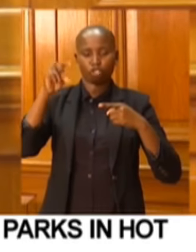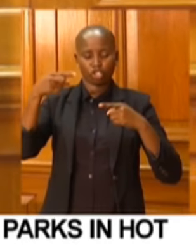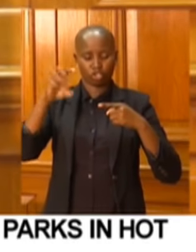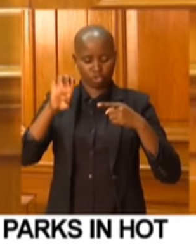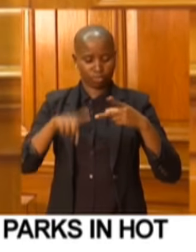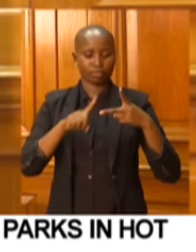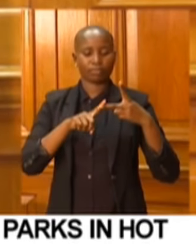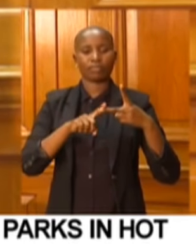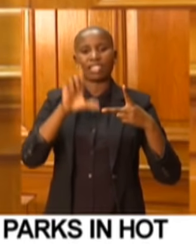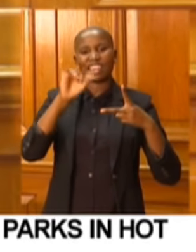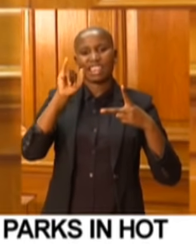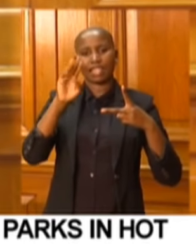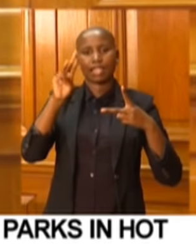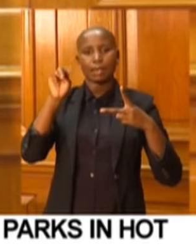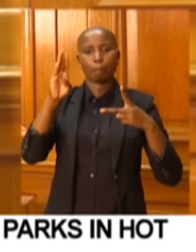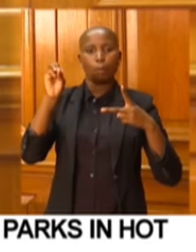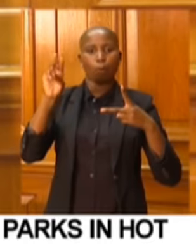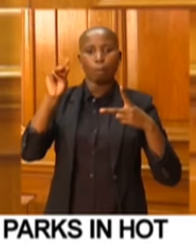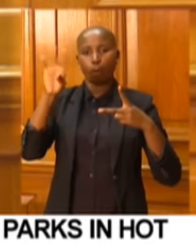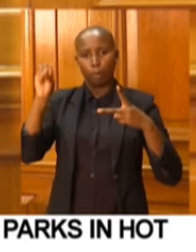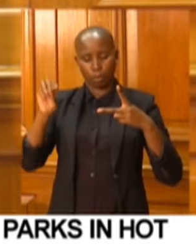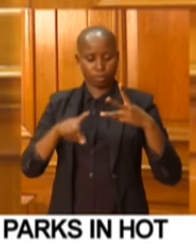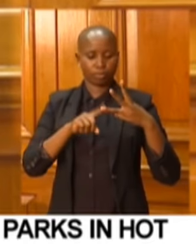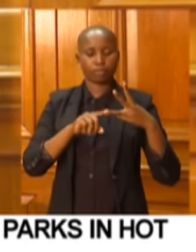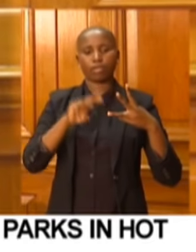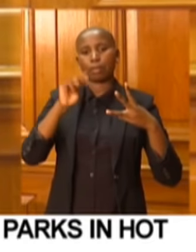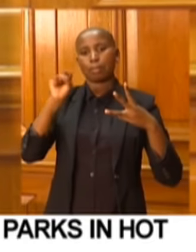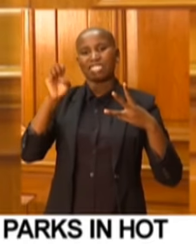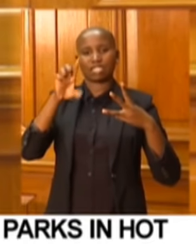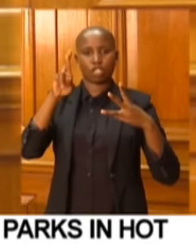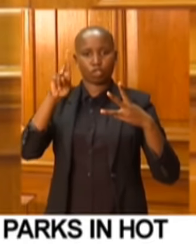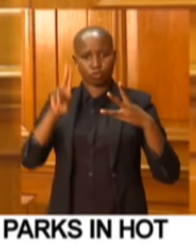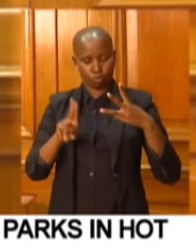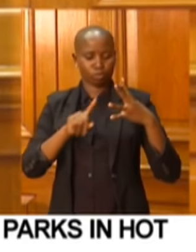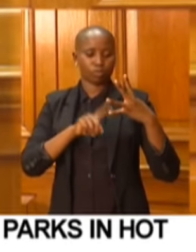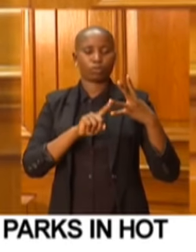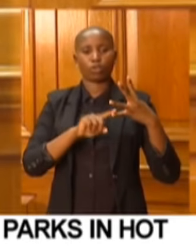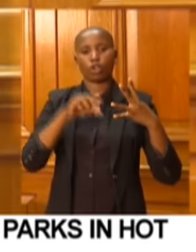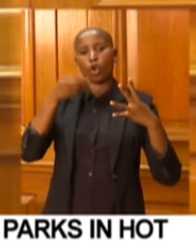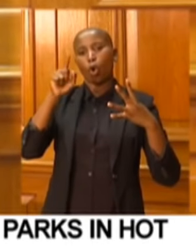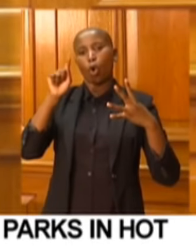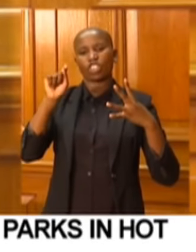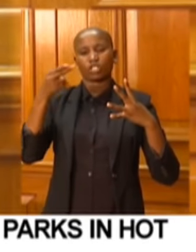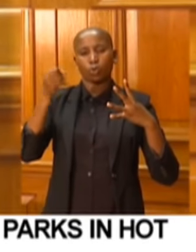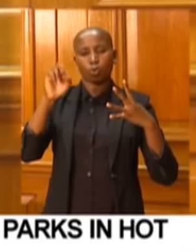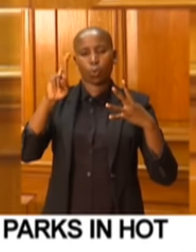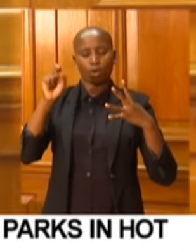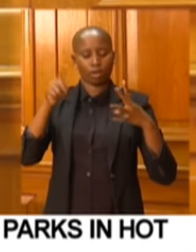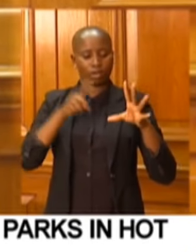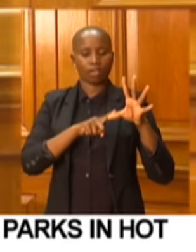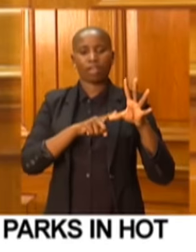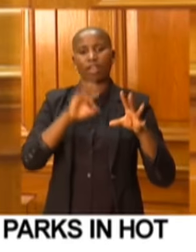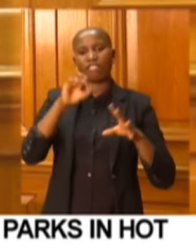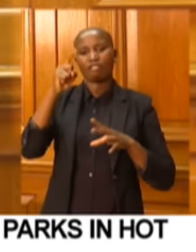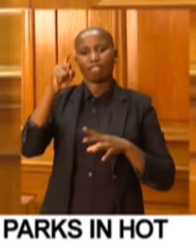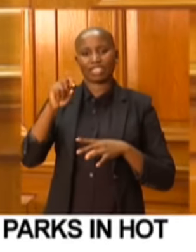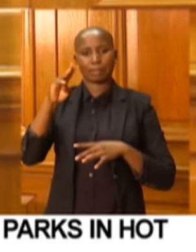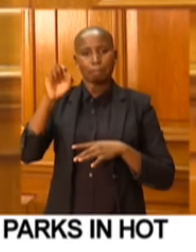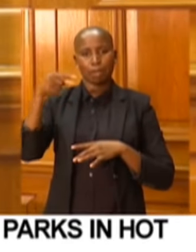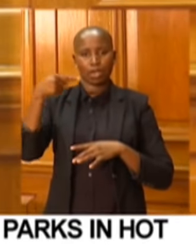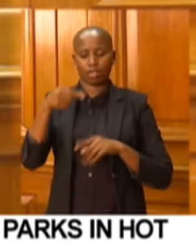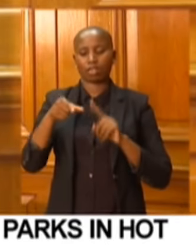Lebombo, Maseru Bridge, Oshhoek, Ficksburg, and Kopfontein.